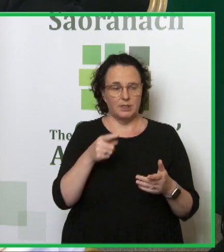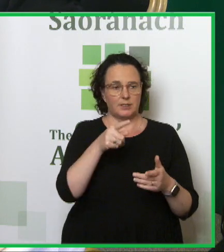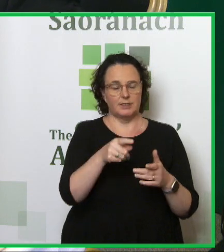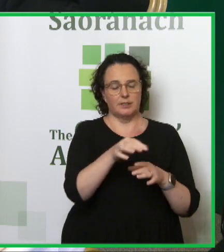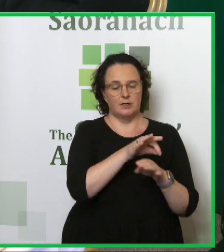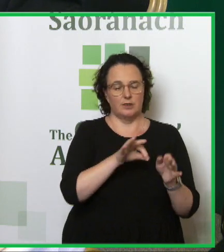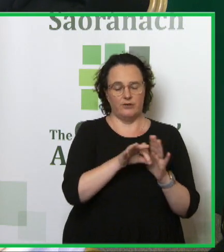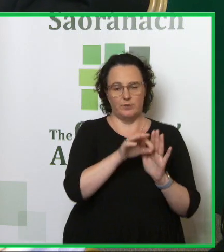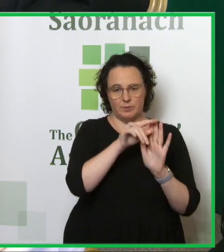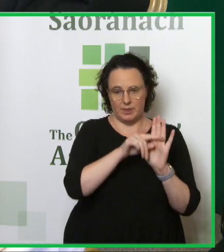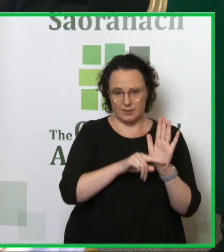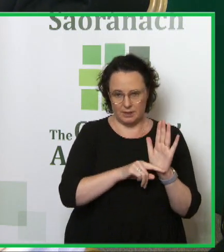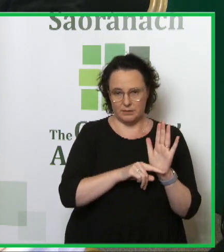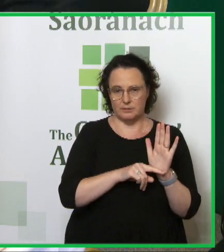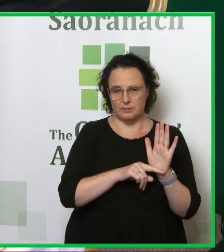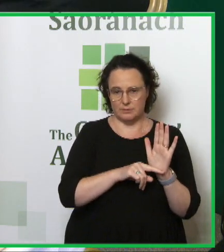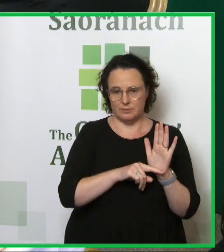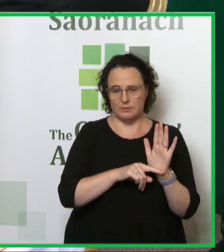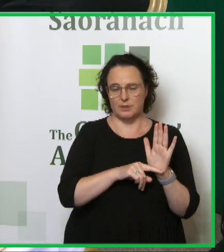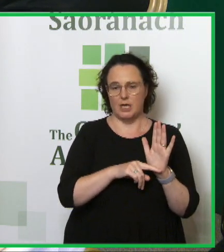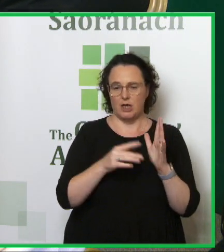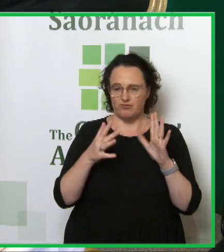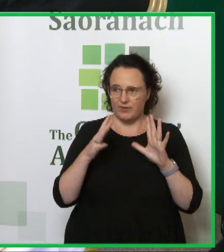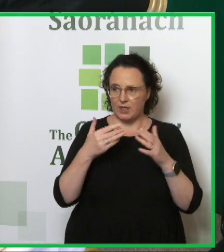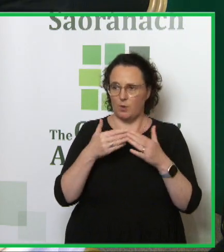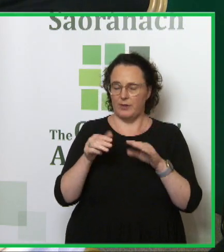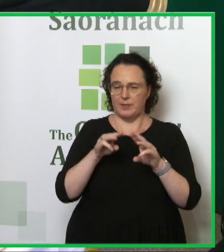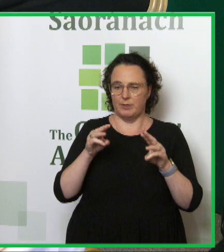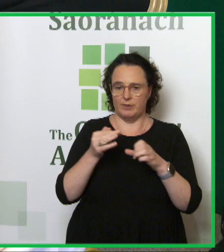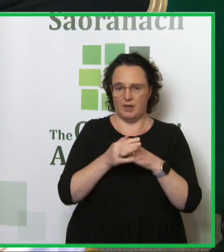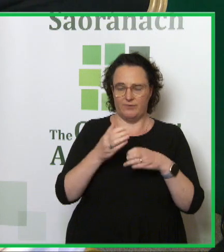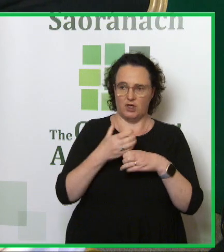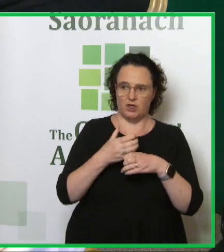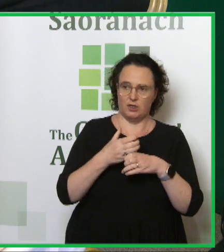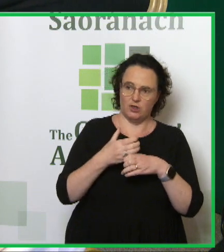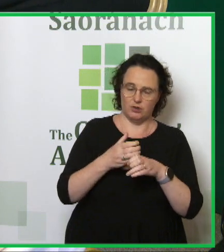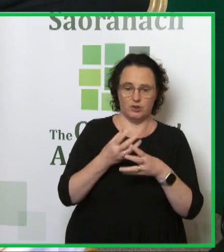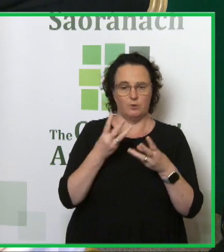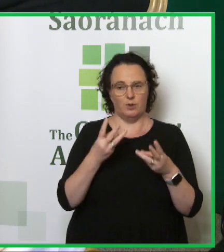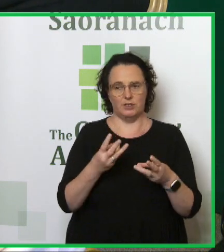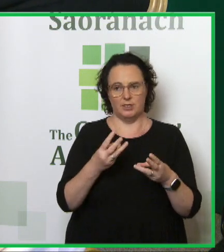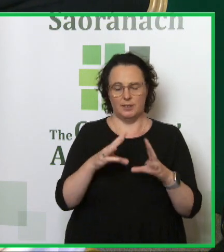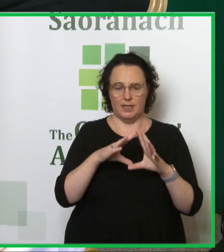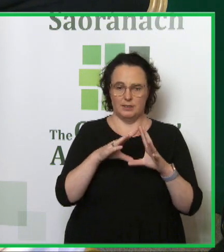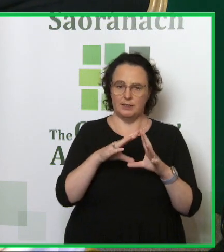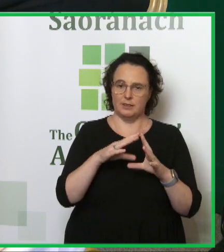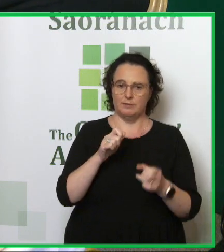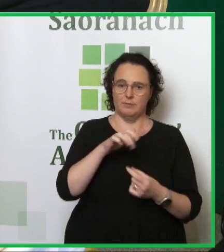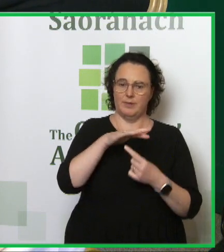policy, reflecting and capturing what the people of the country want. I mean, that's the ultimate level of accountability.